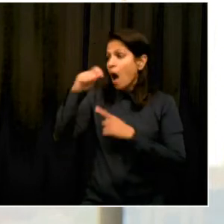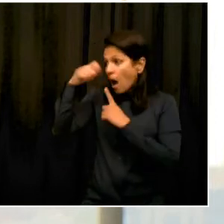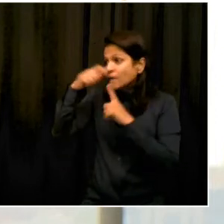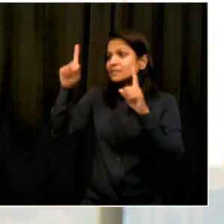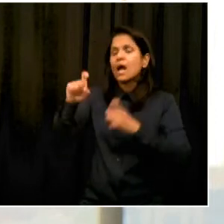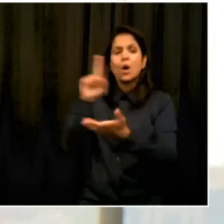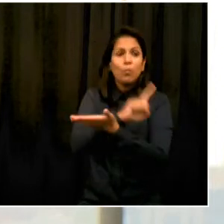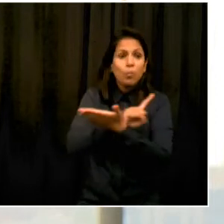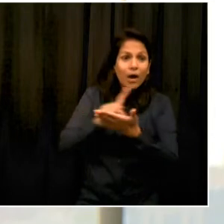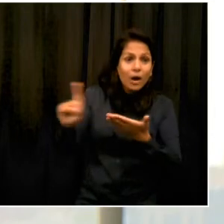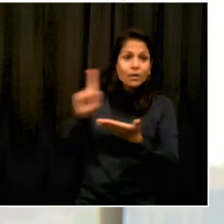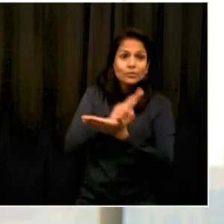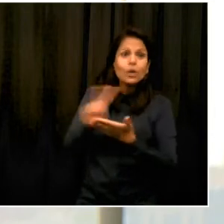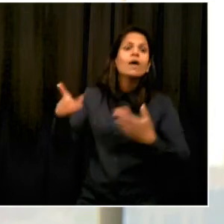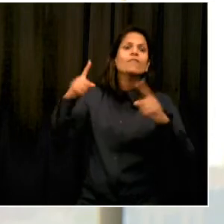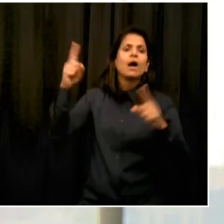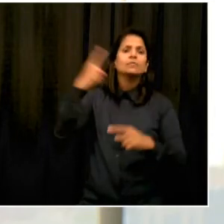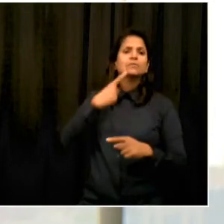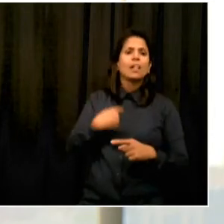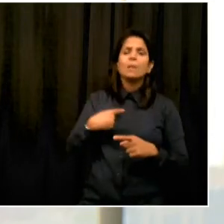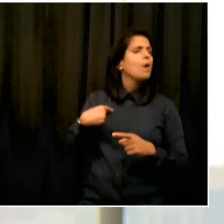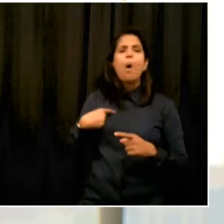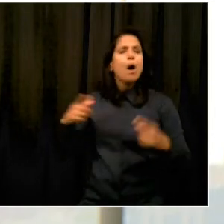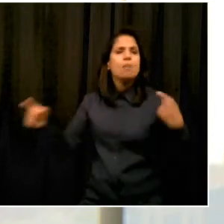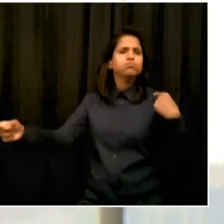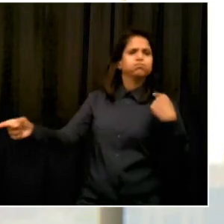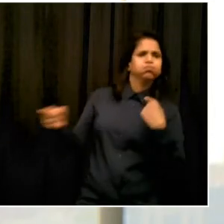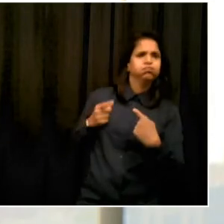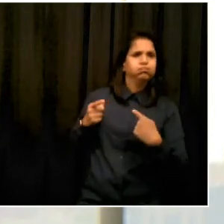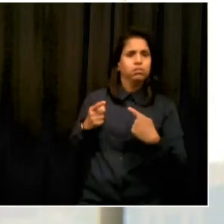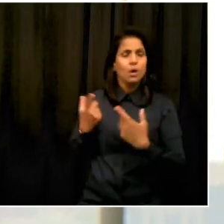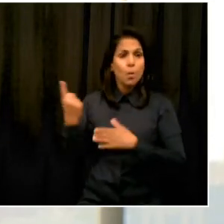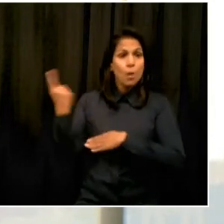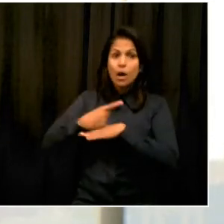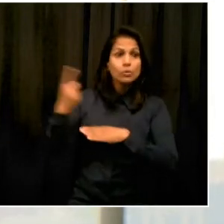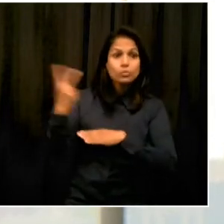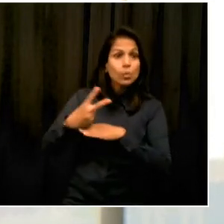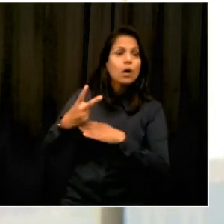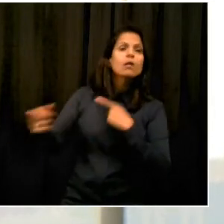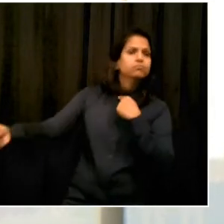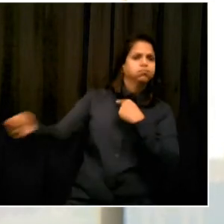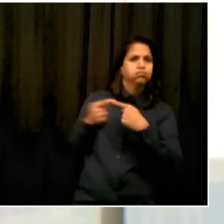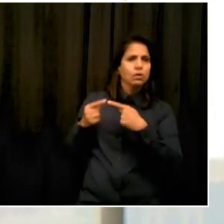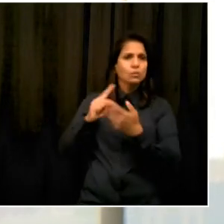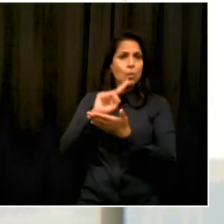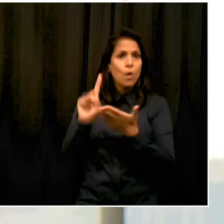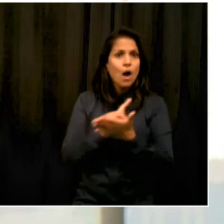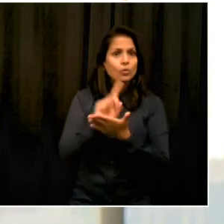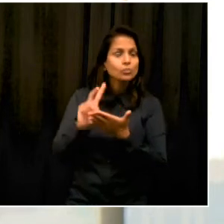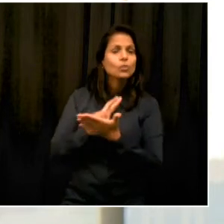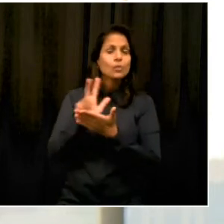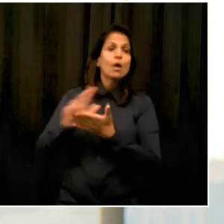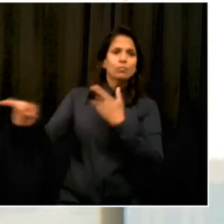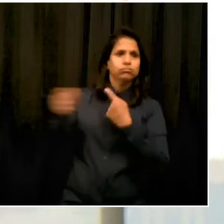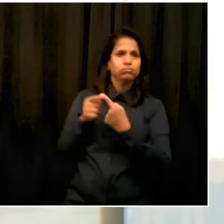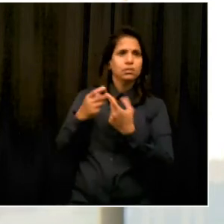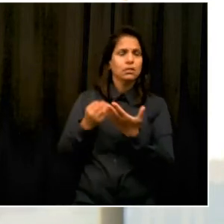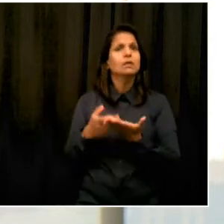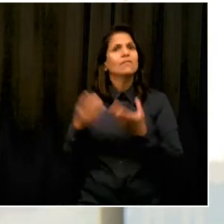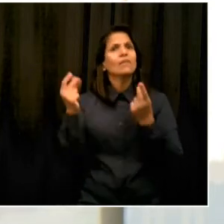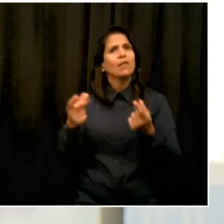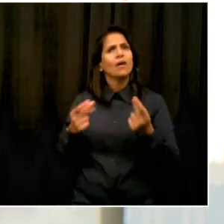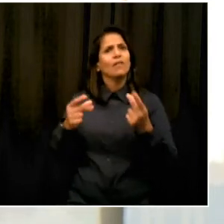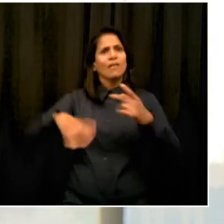not exist. But here we will create what we must create to protect our people and move us